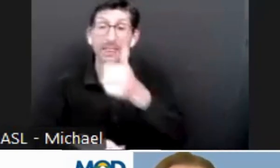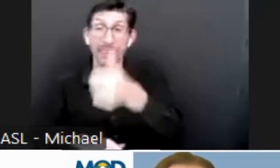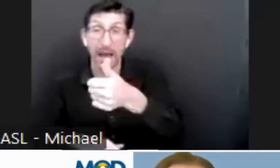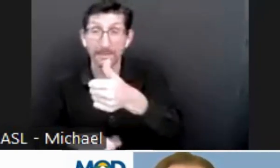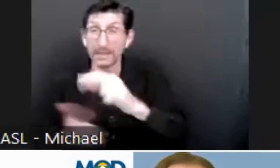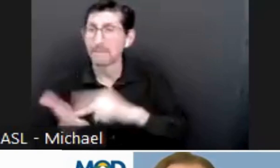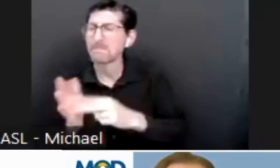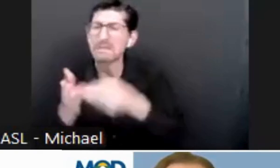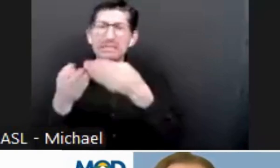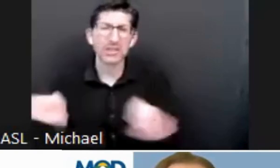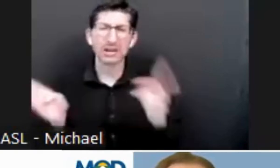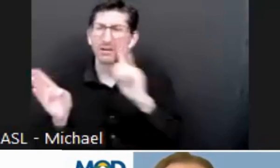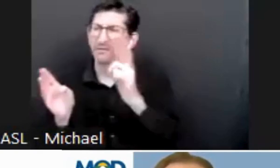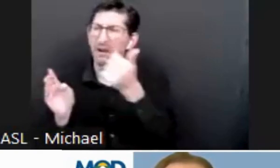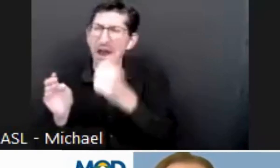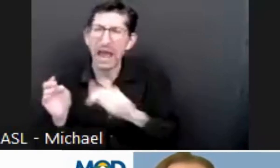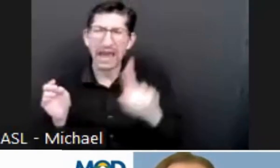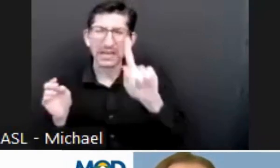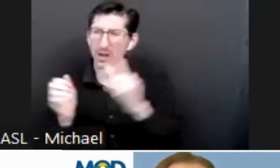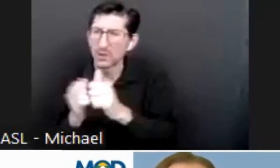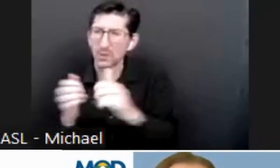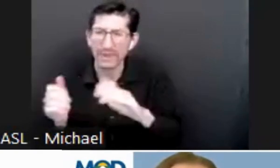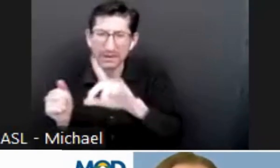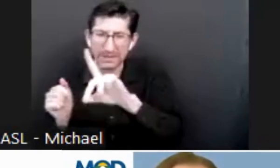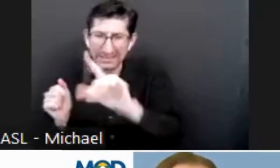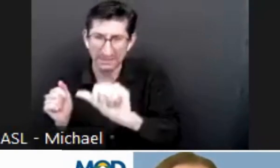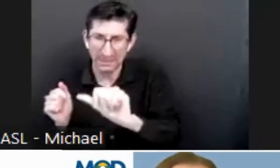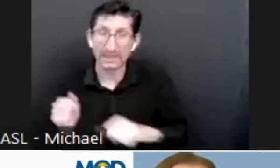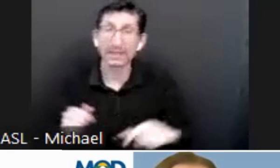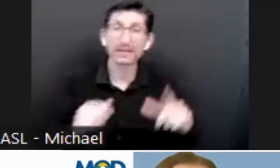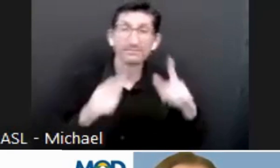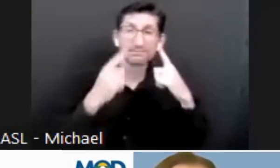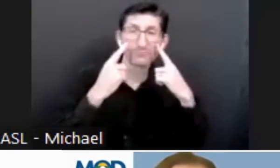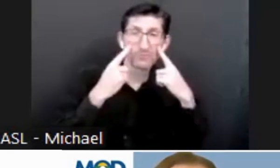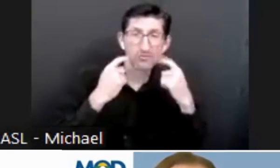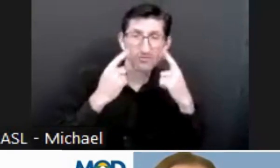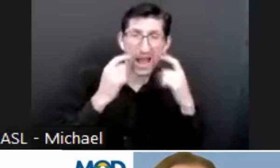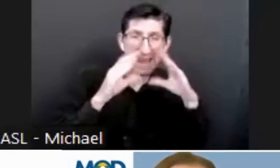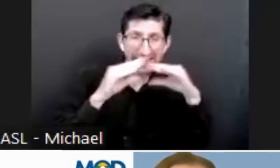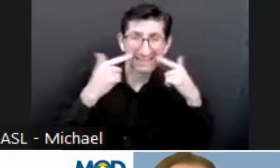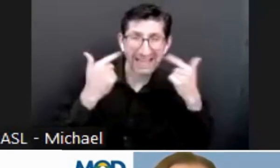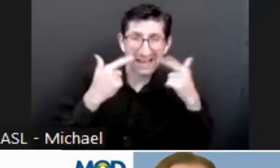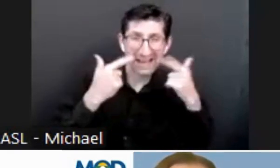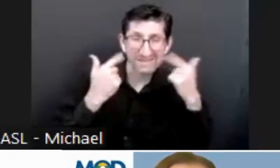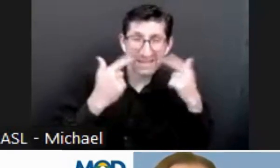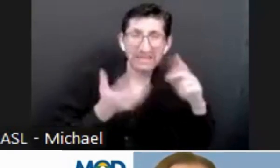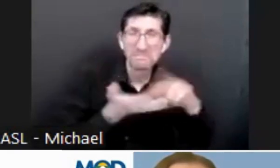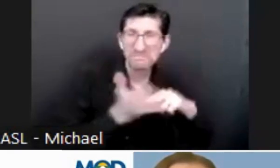have a disability, and crying if you think it's only disability related.